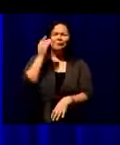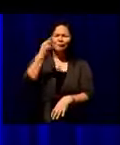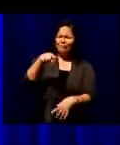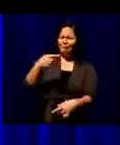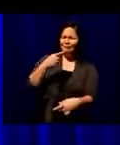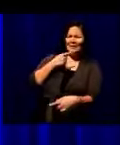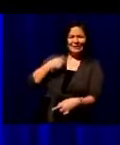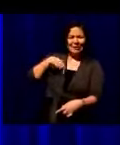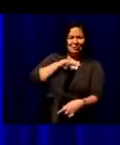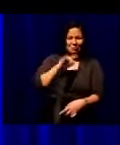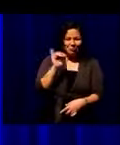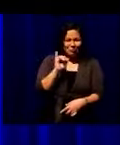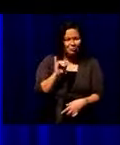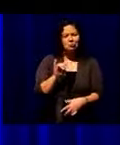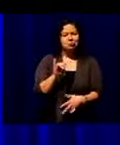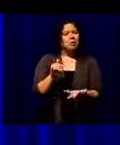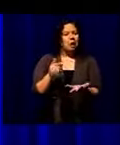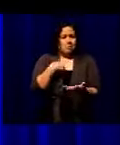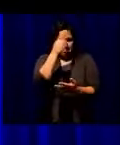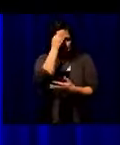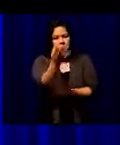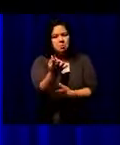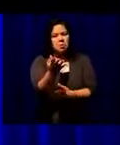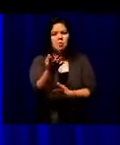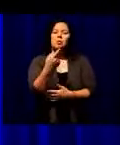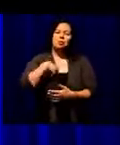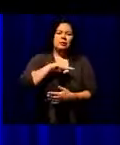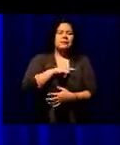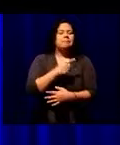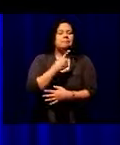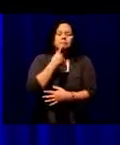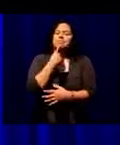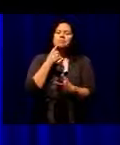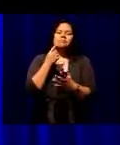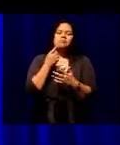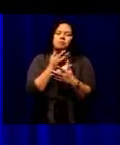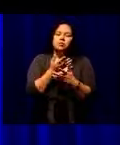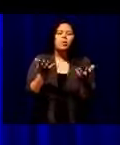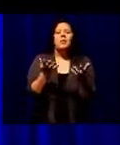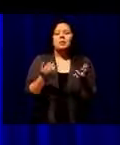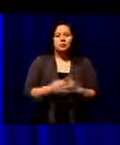us. We want you to know how much we have missed you.